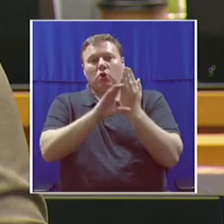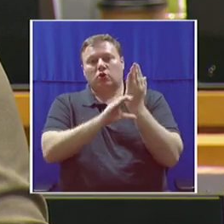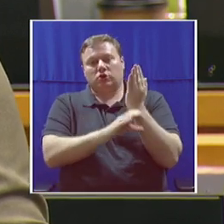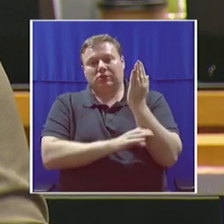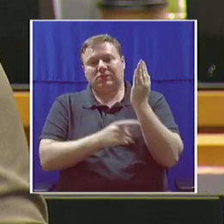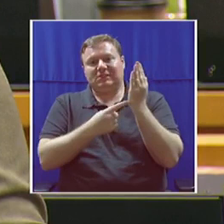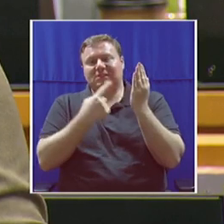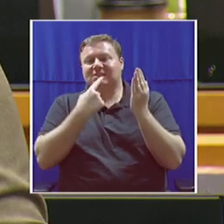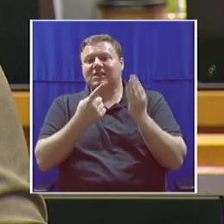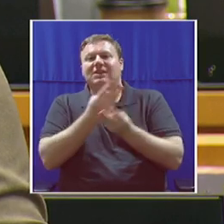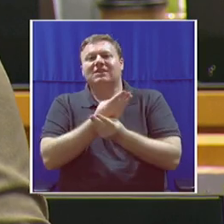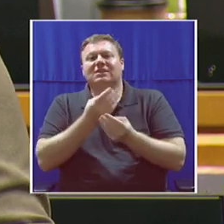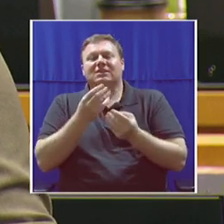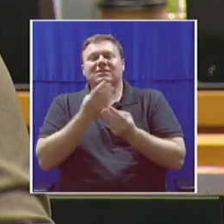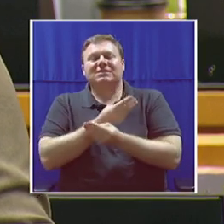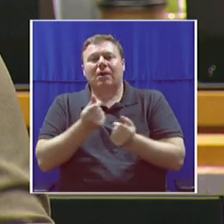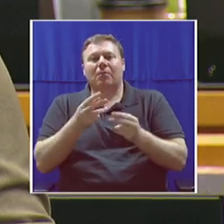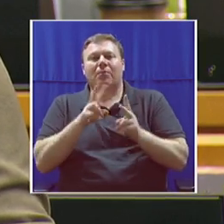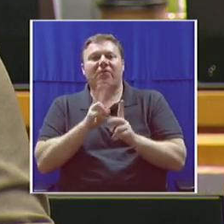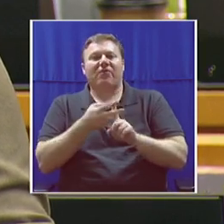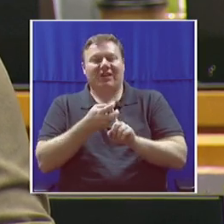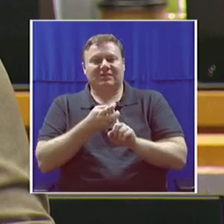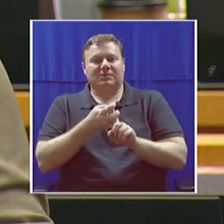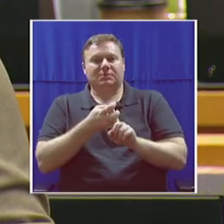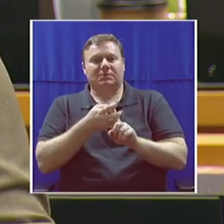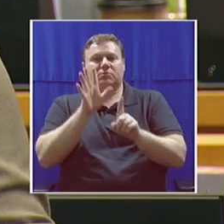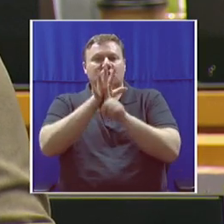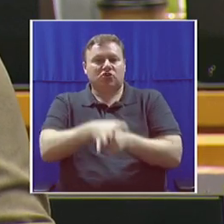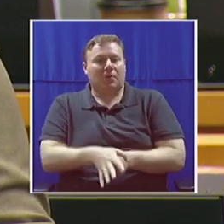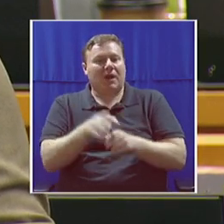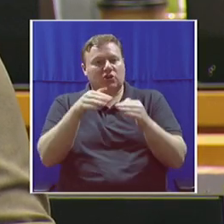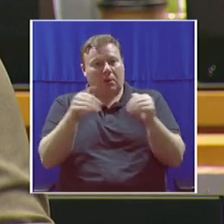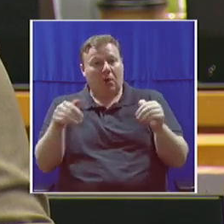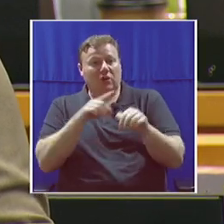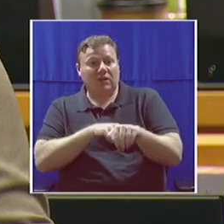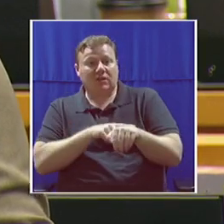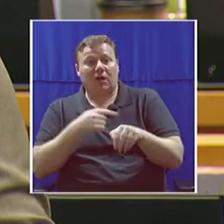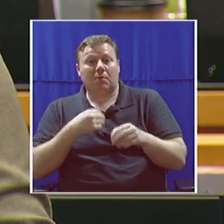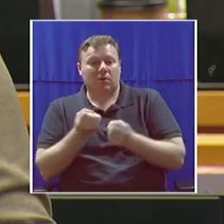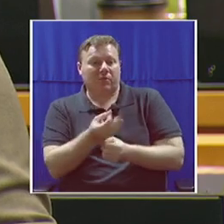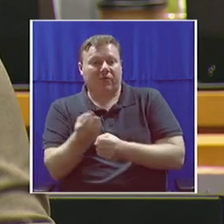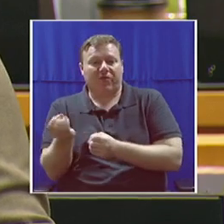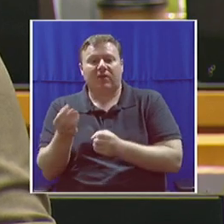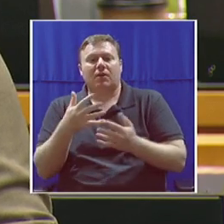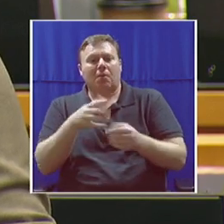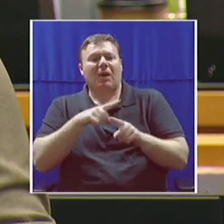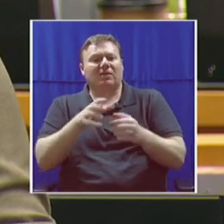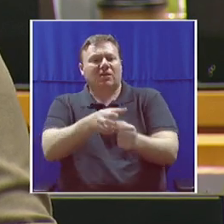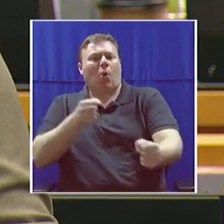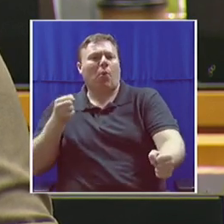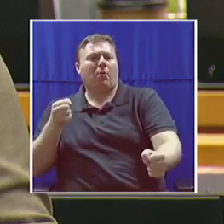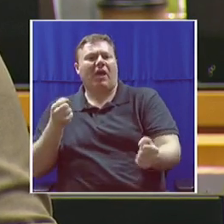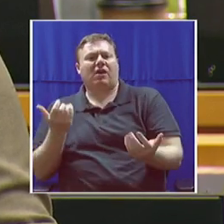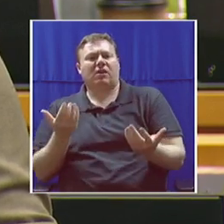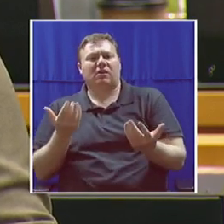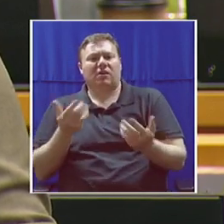of the victims of discrimin discrimination under aparte and withhold that redress from other victims based